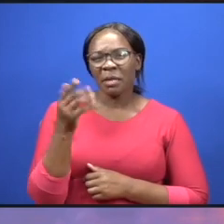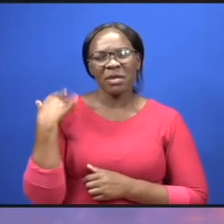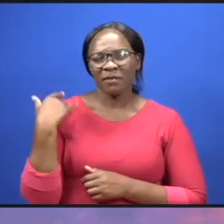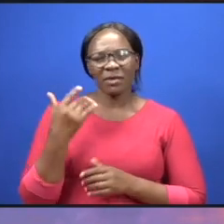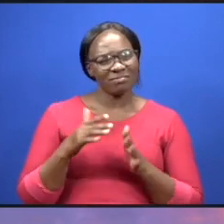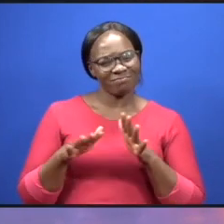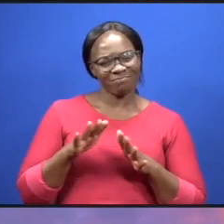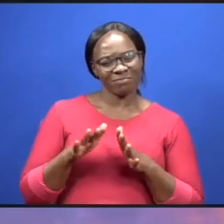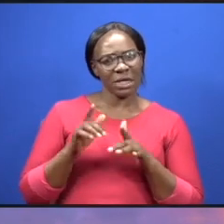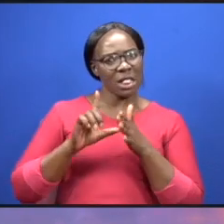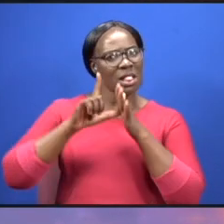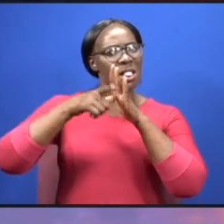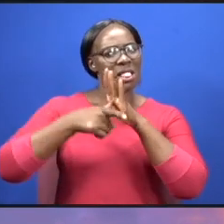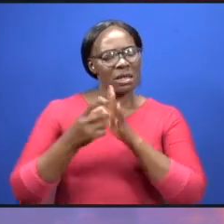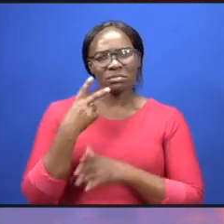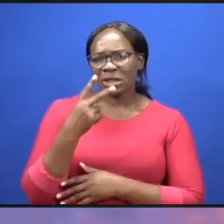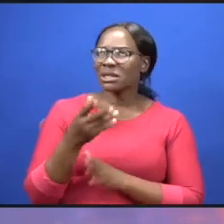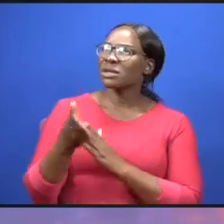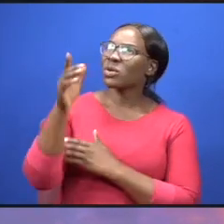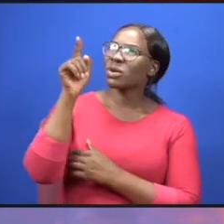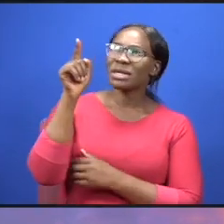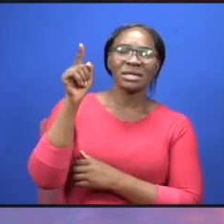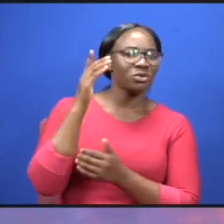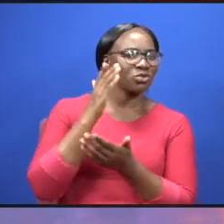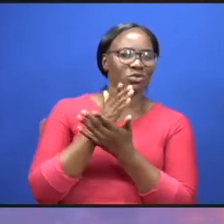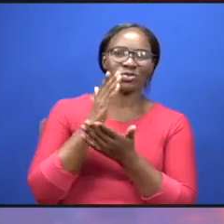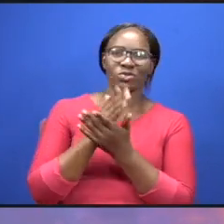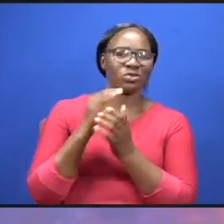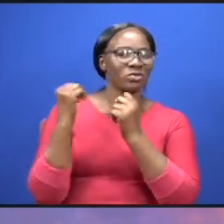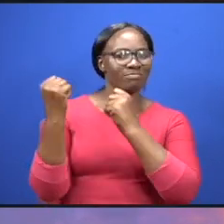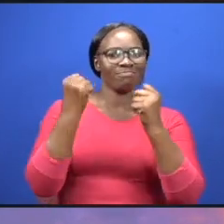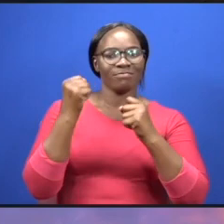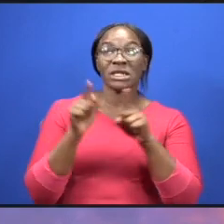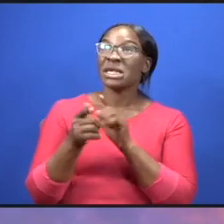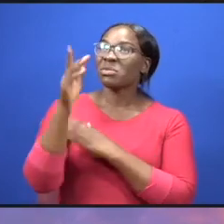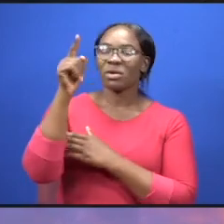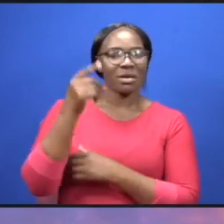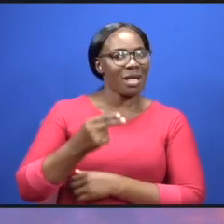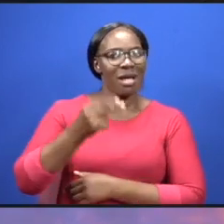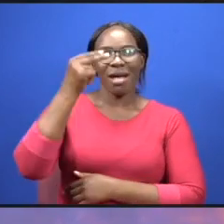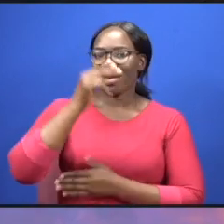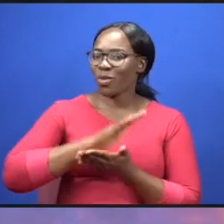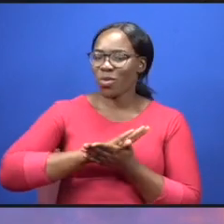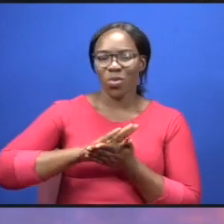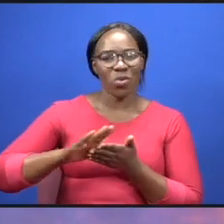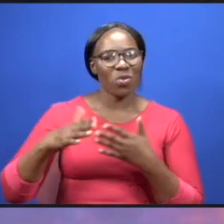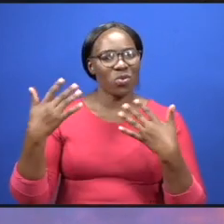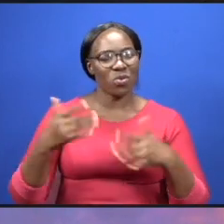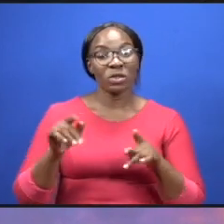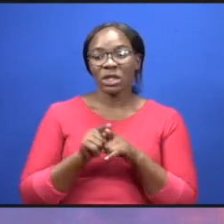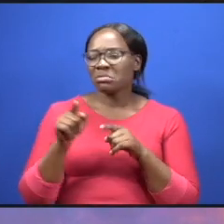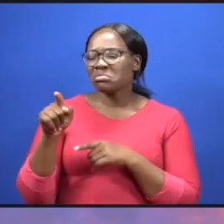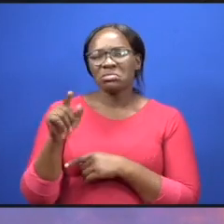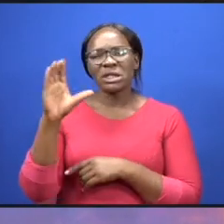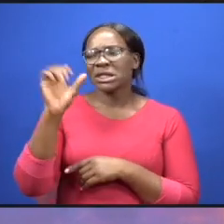Lewis realized that this God is sovereign and this God is high and holy. And these are the